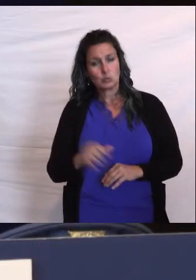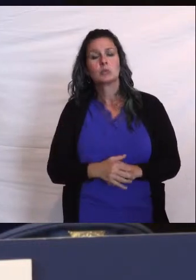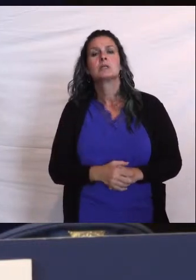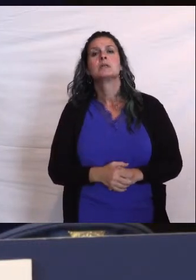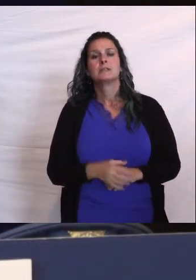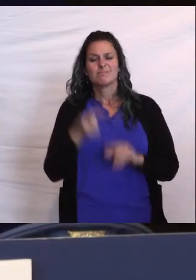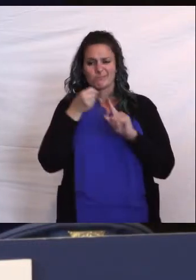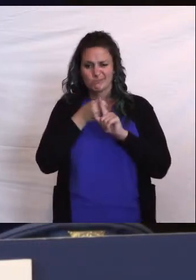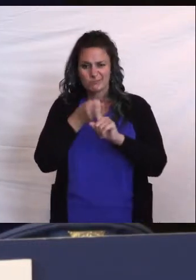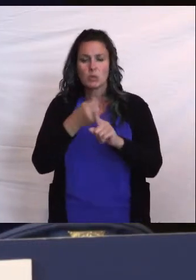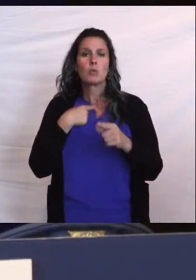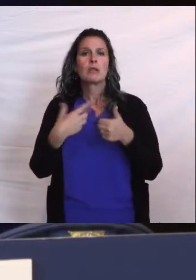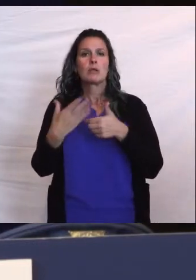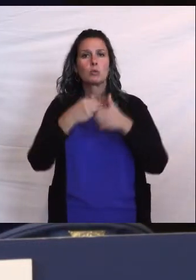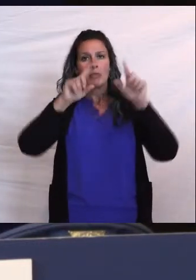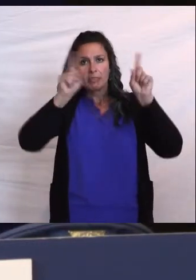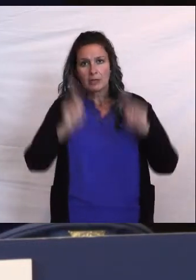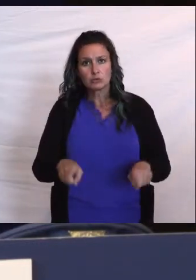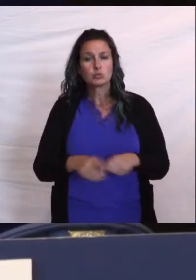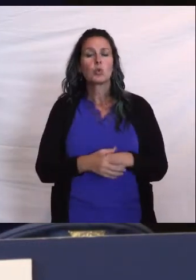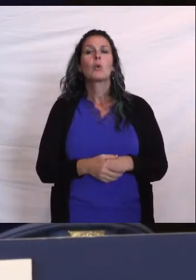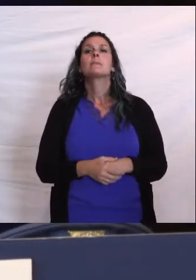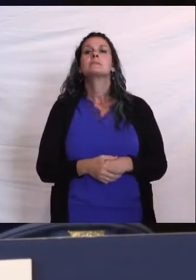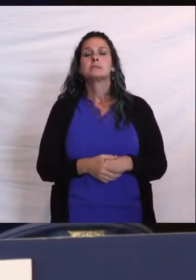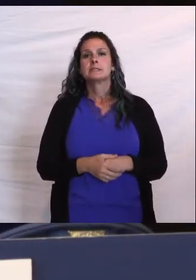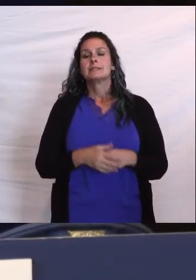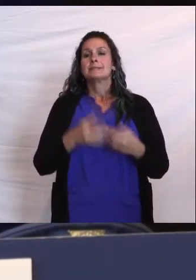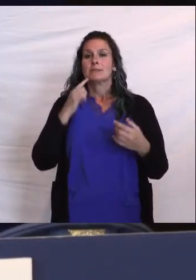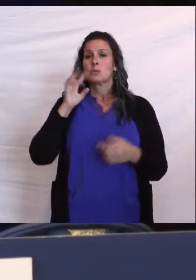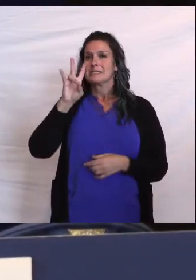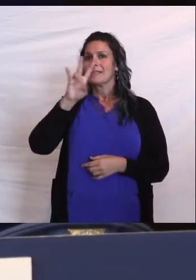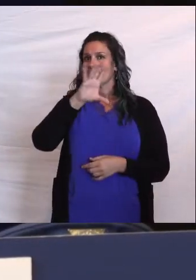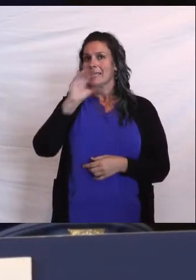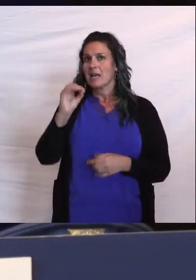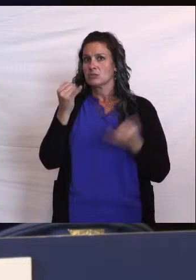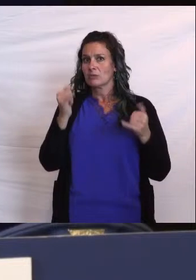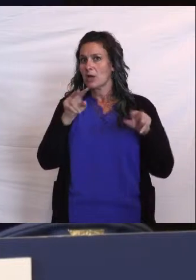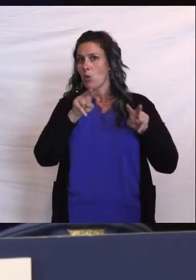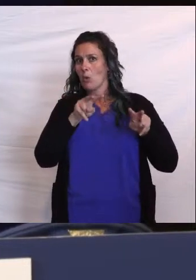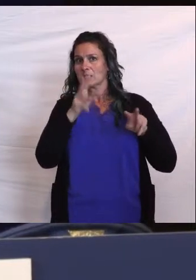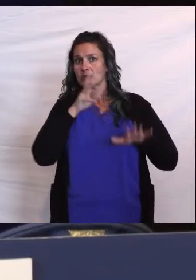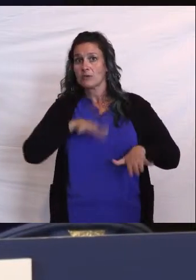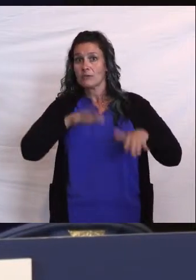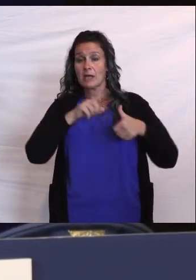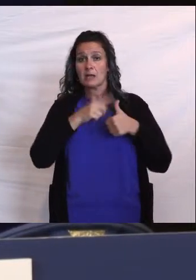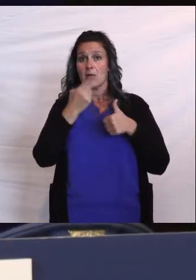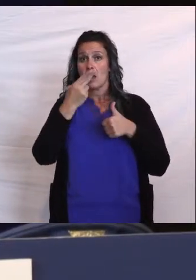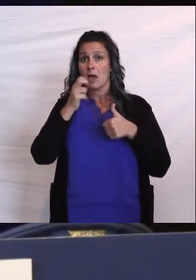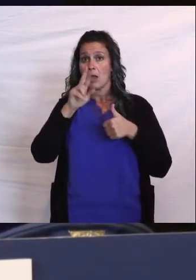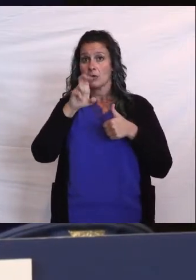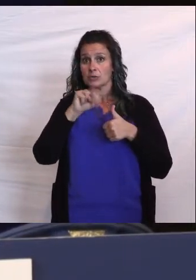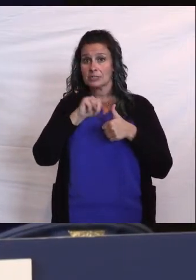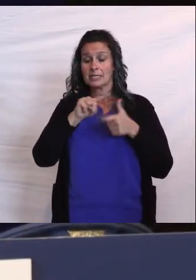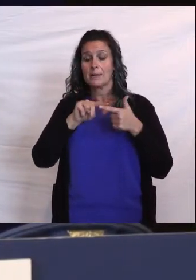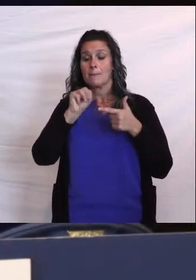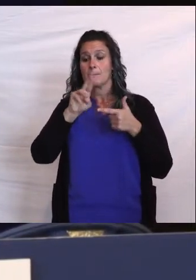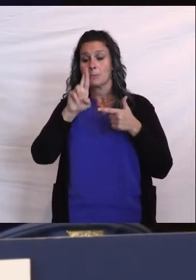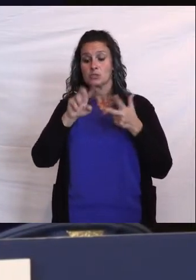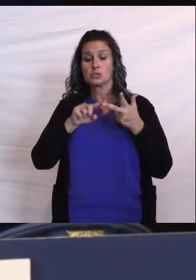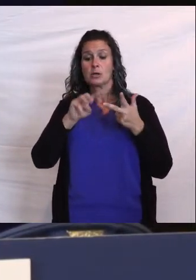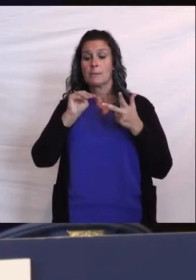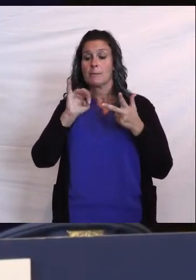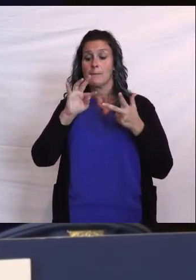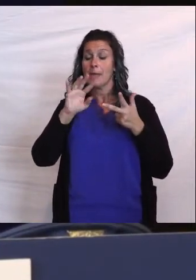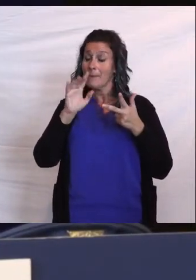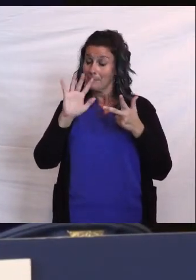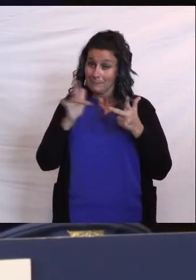will include thunderstorms, and I will echo the 7 counties that are currently under a flood watch: Hunterdon, Mercer,